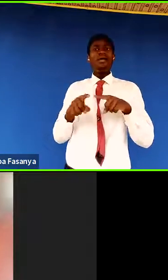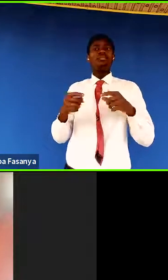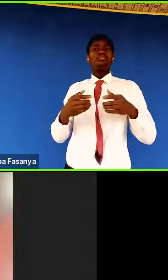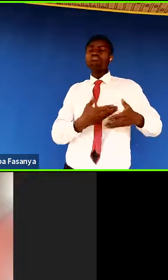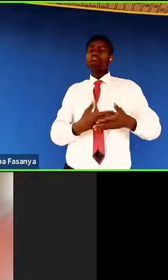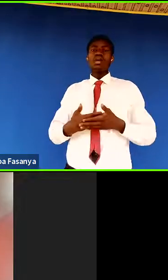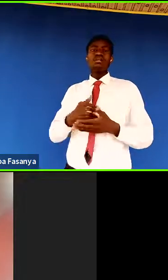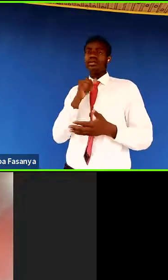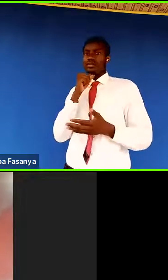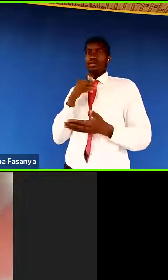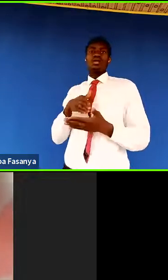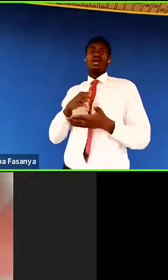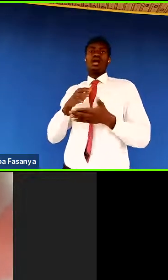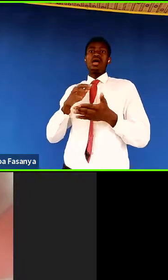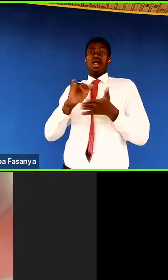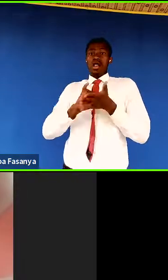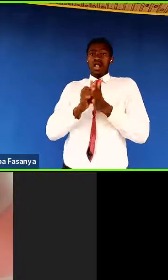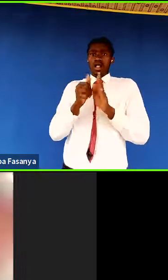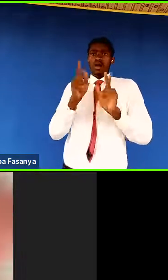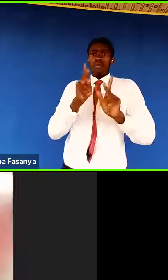a psychological